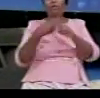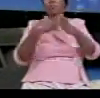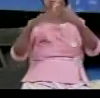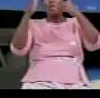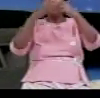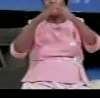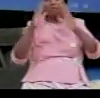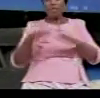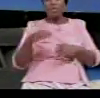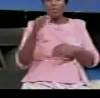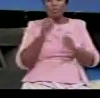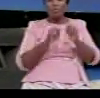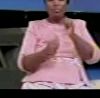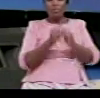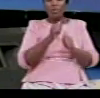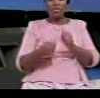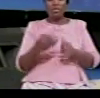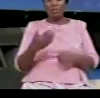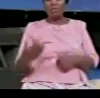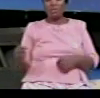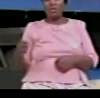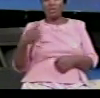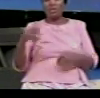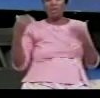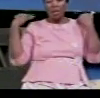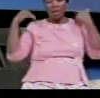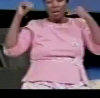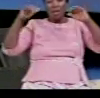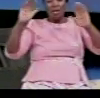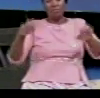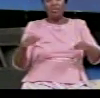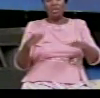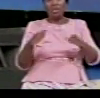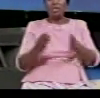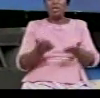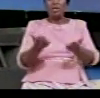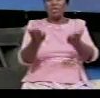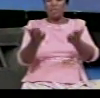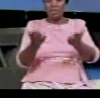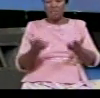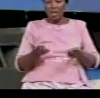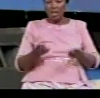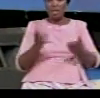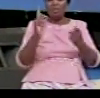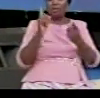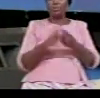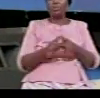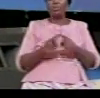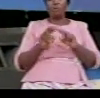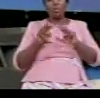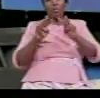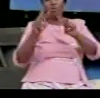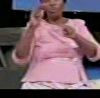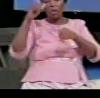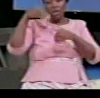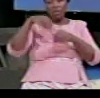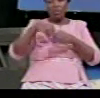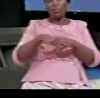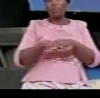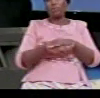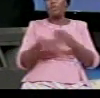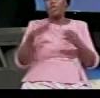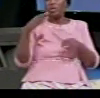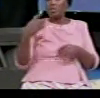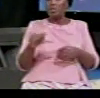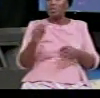which things the angels desire to look into the works of